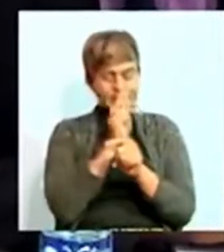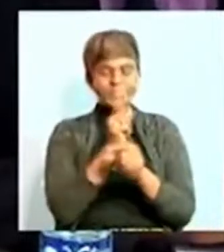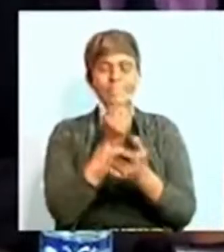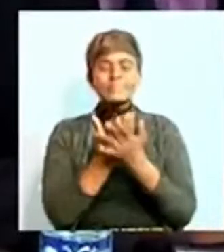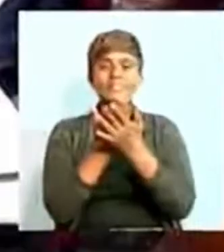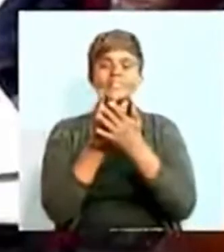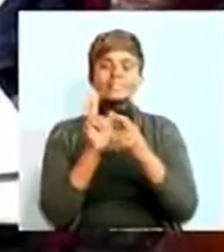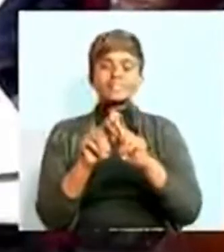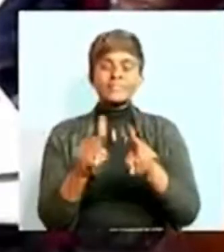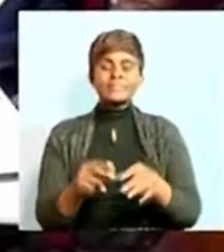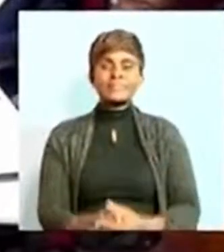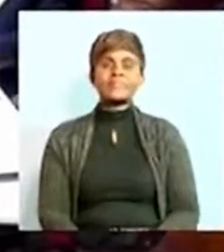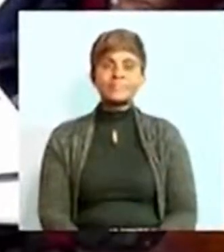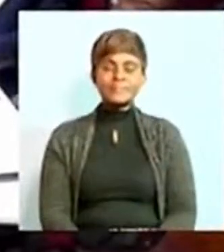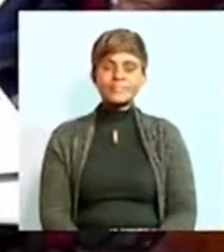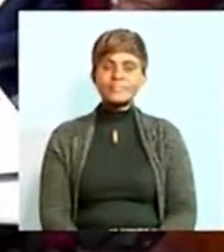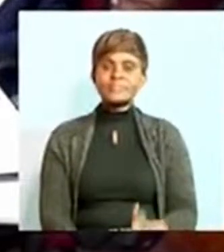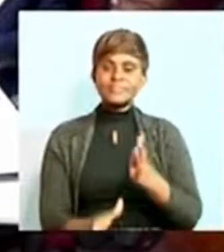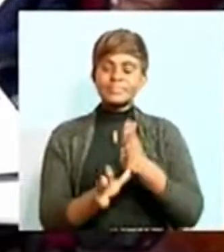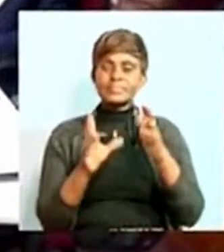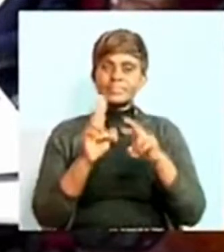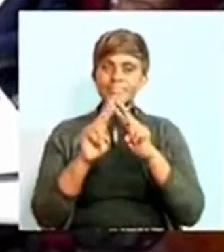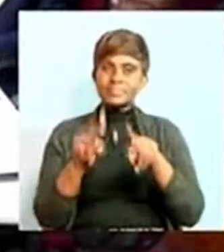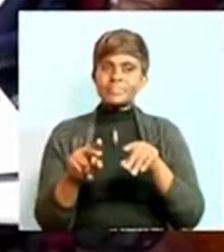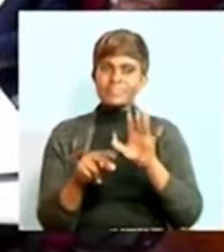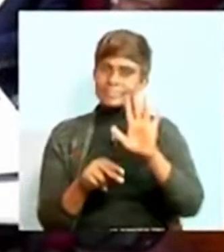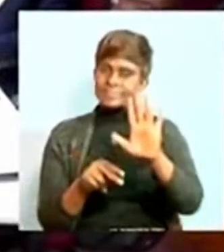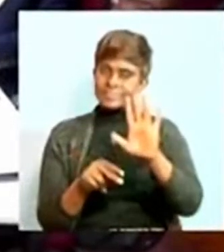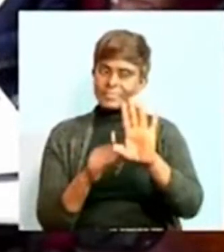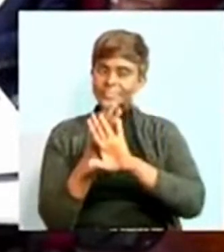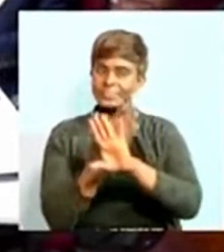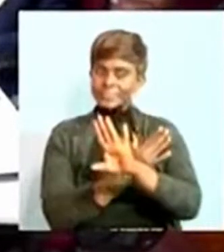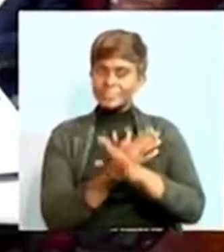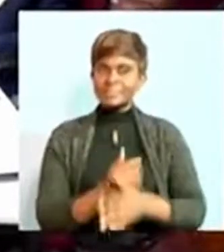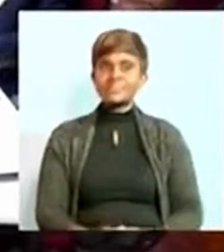Chair. Vice Chair. No, before she cancels.